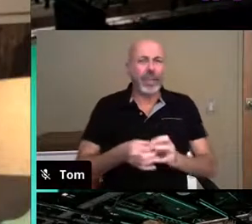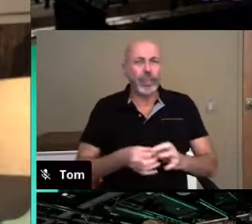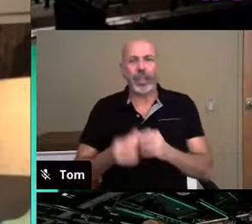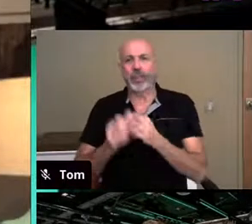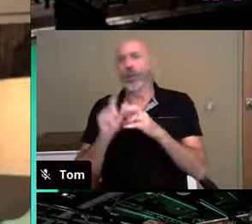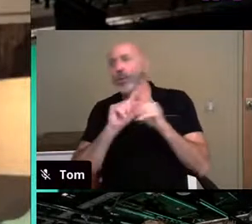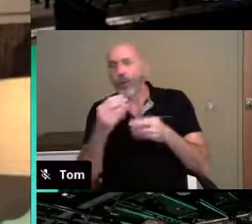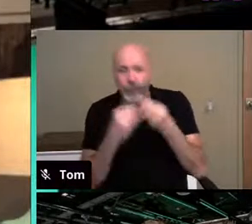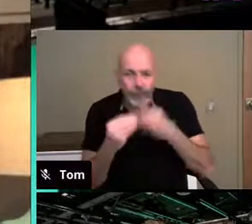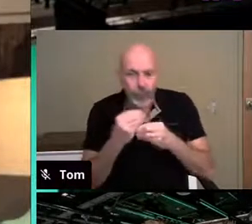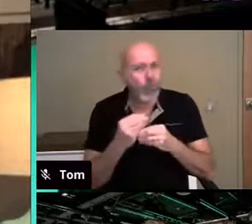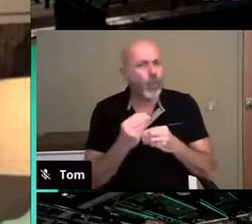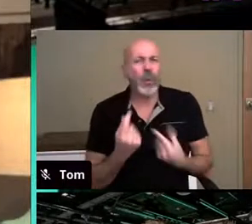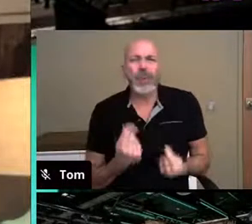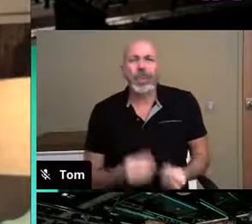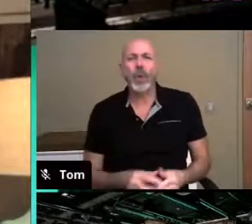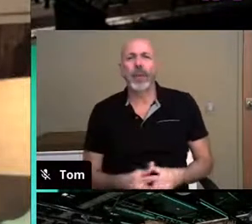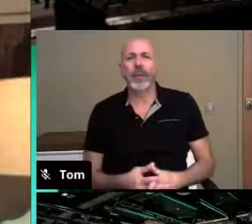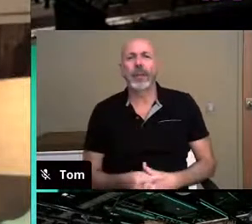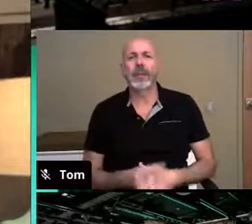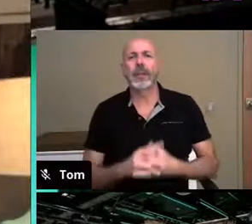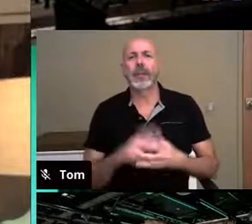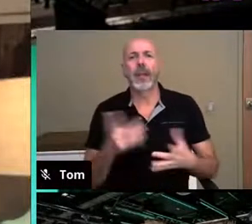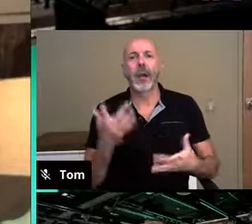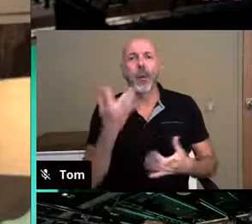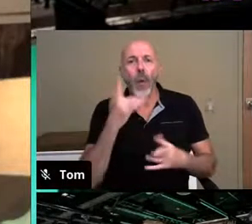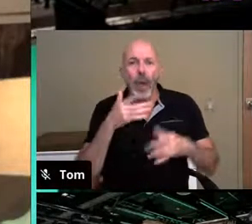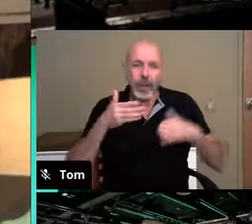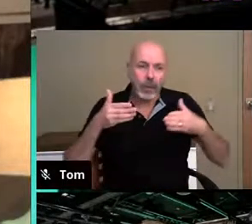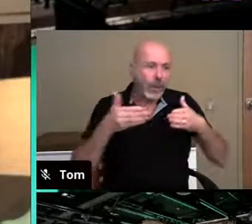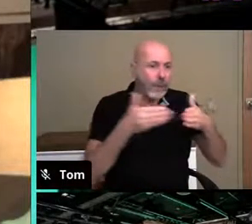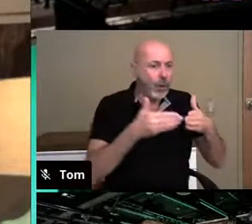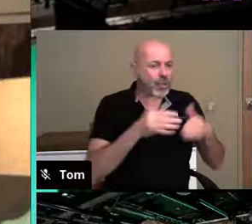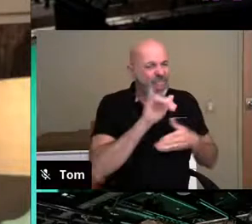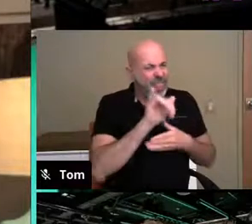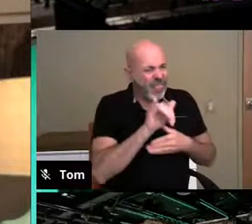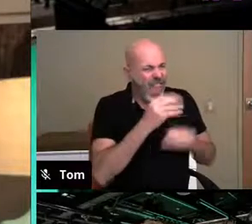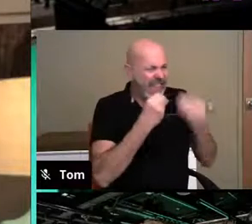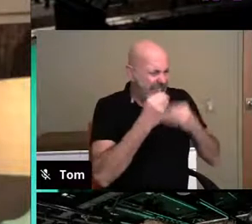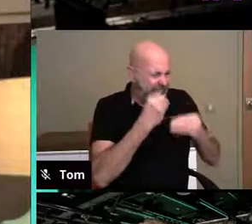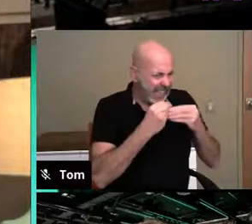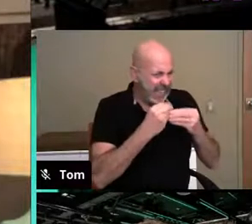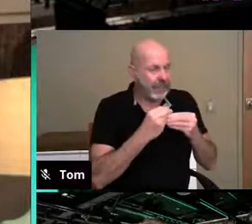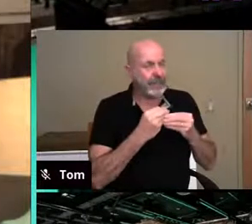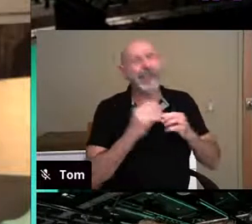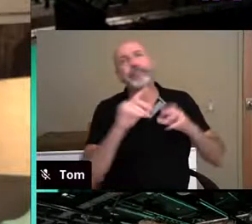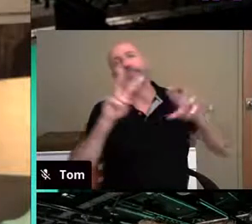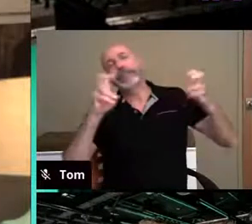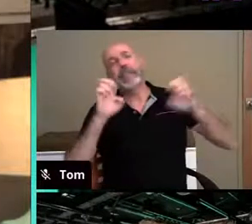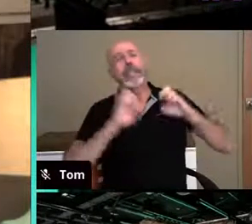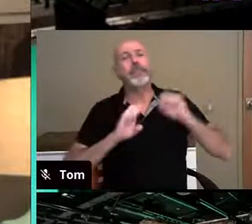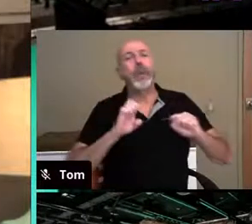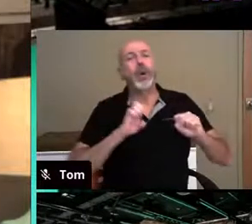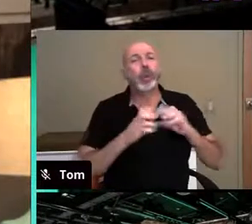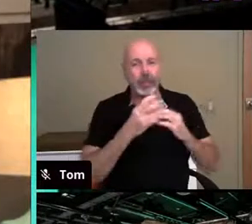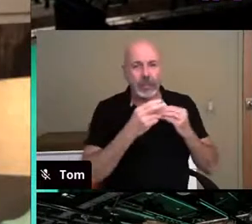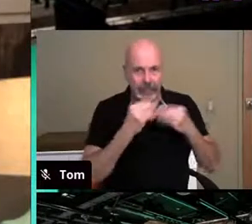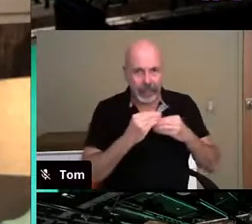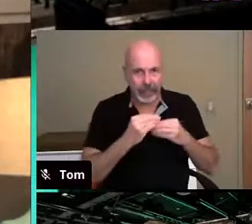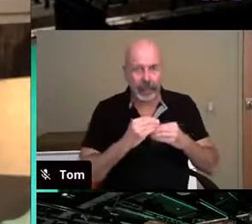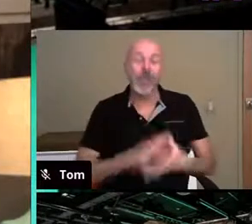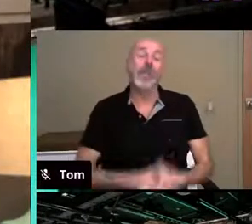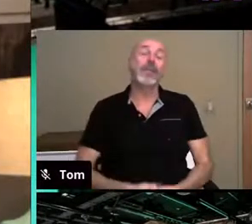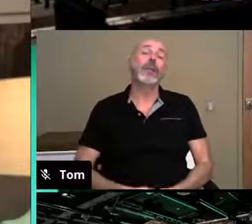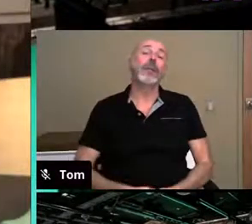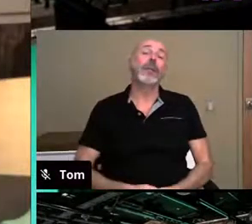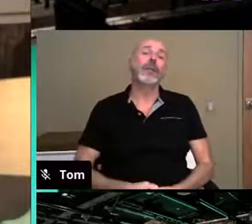times a day? What am I doing? Why do I gravitate towards this kind of eating, emotional eating? What is going on in my life? So then when you